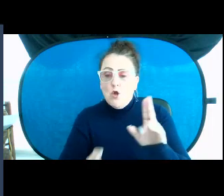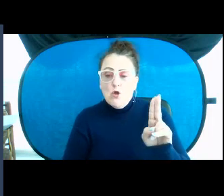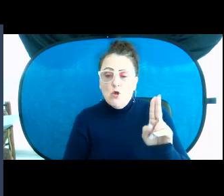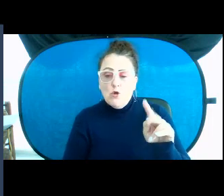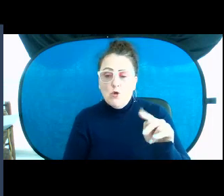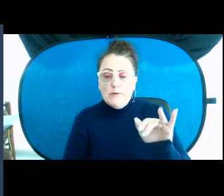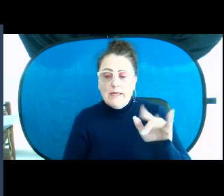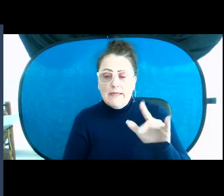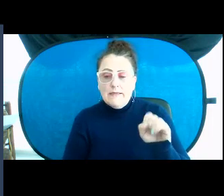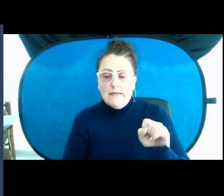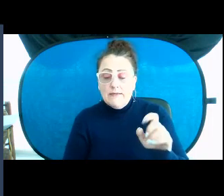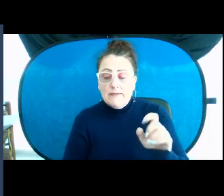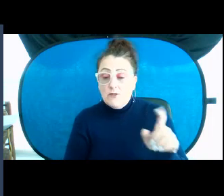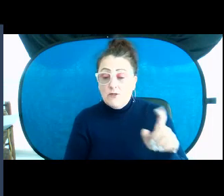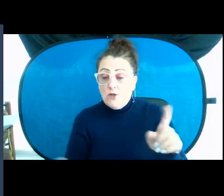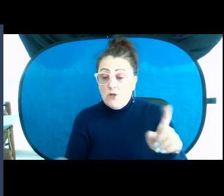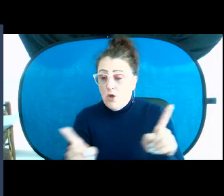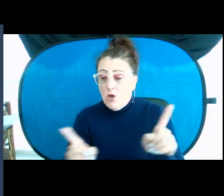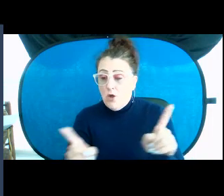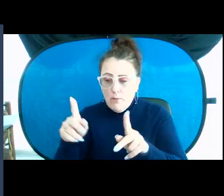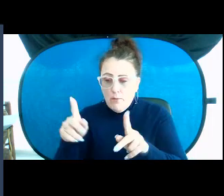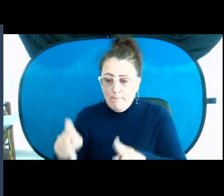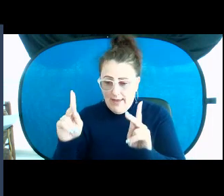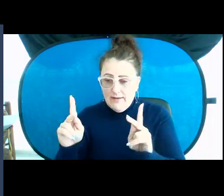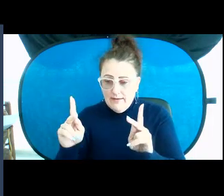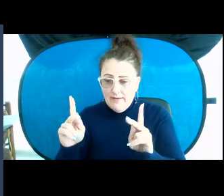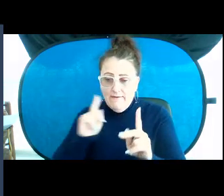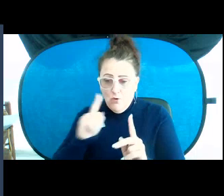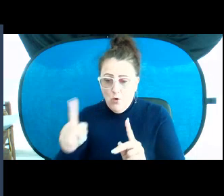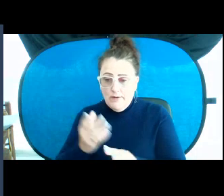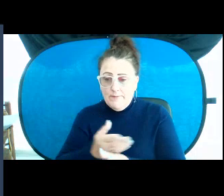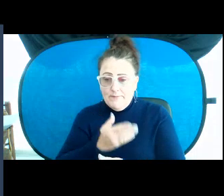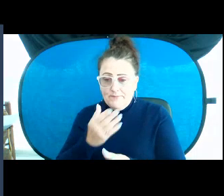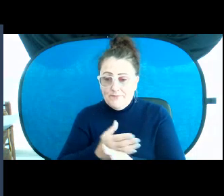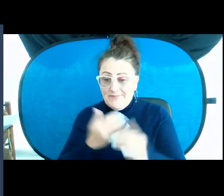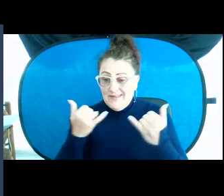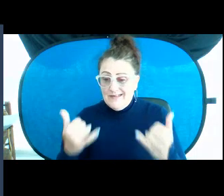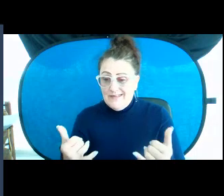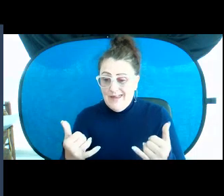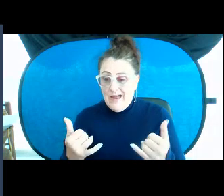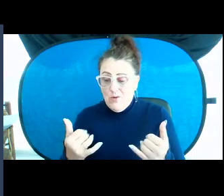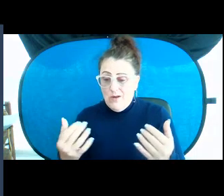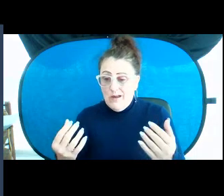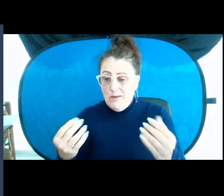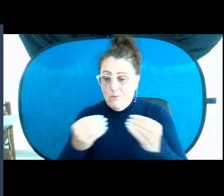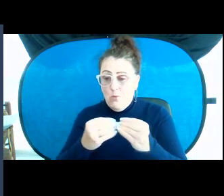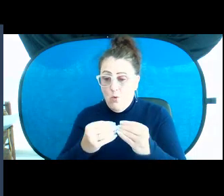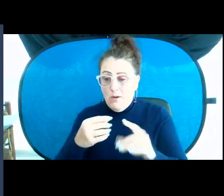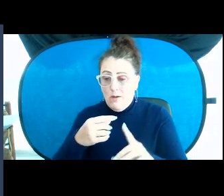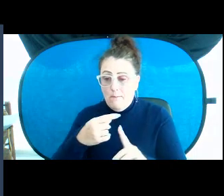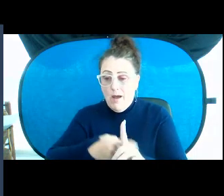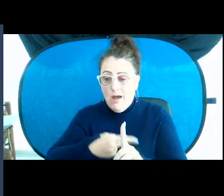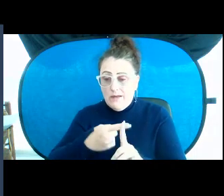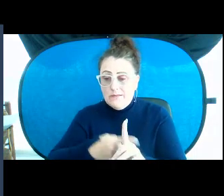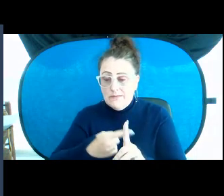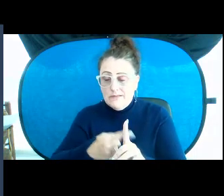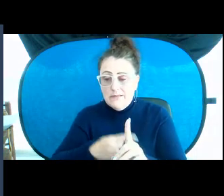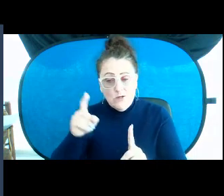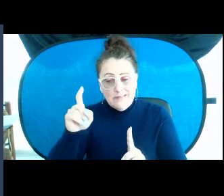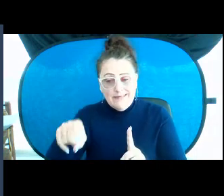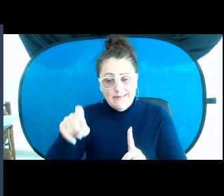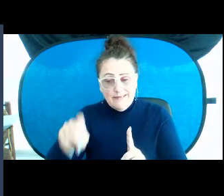all necessary approvals to begin construction. Caltrans is now requesting 8 additional months for each project. After the Commission